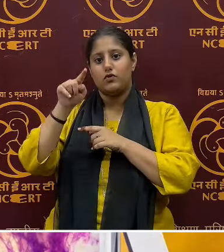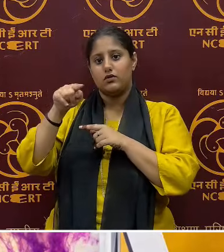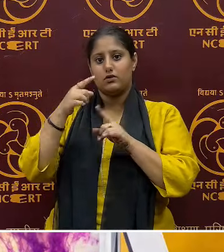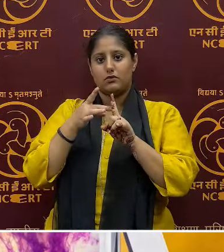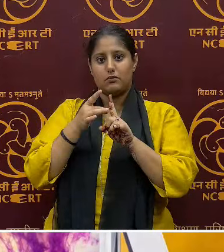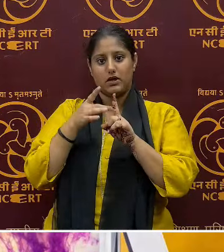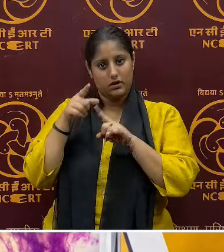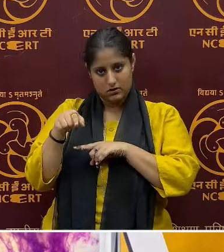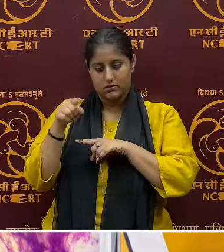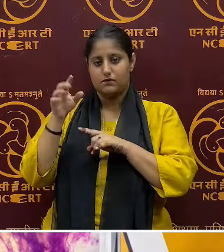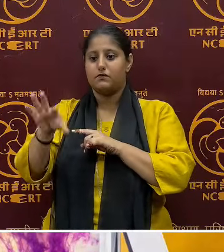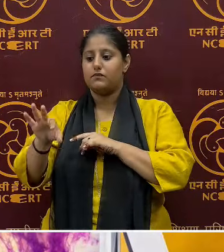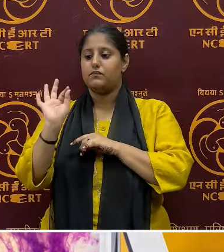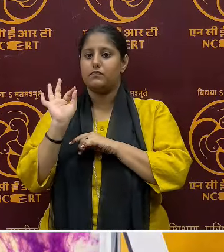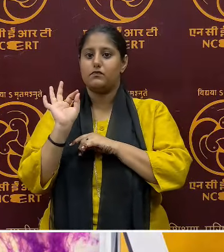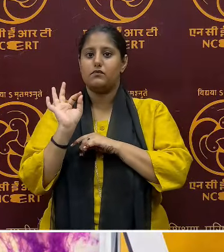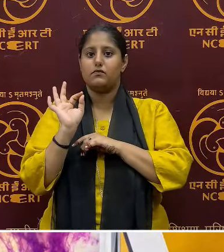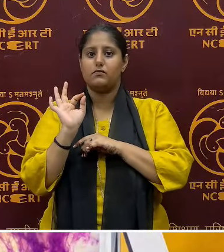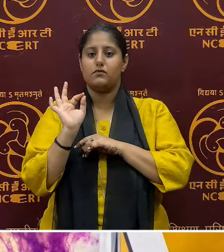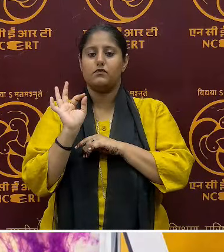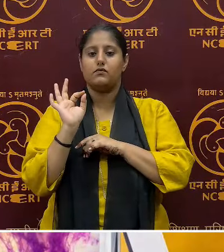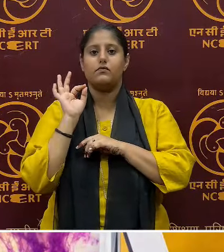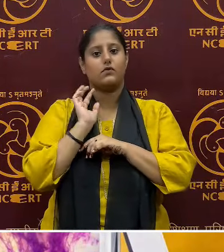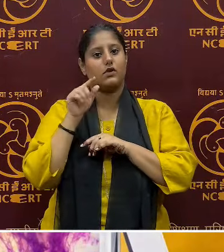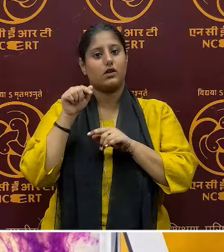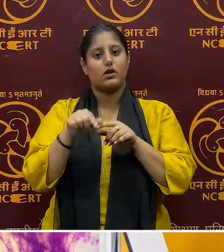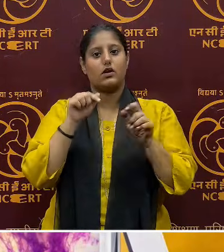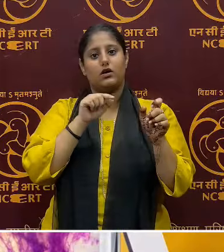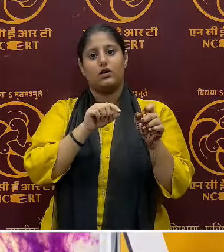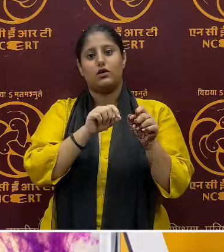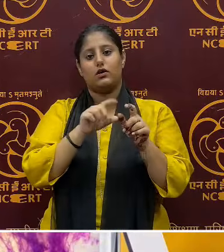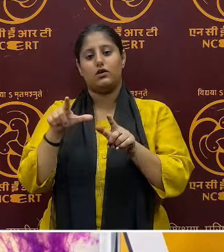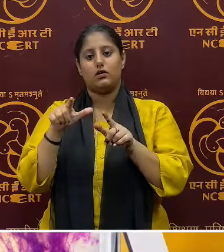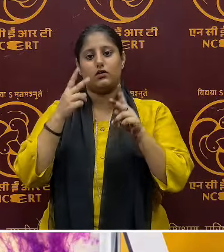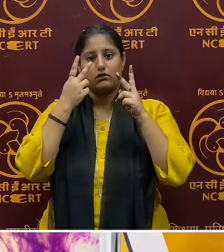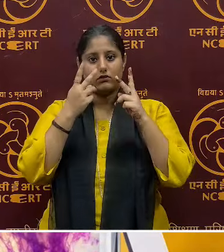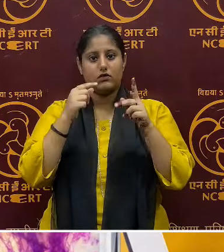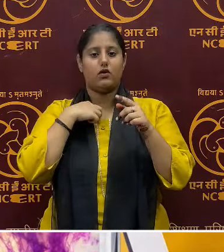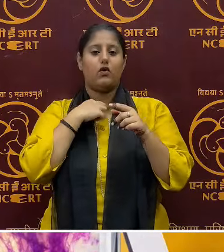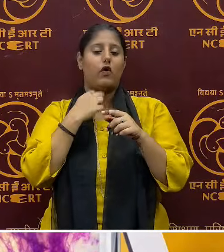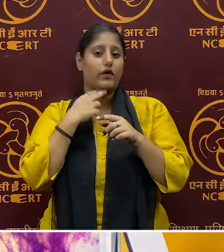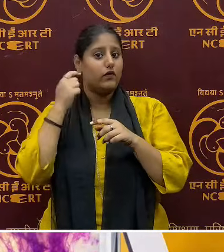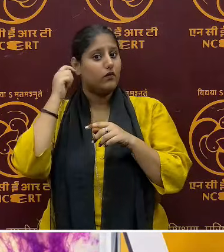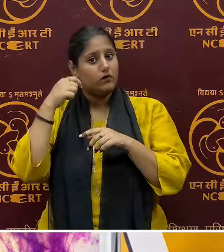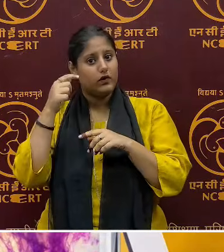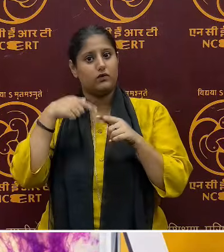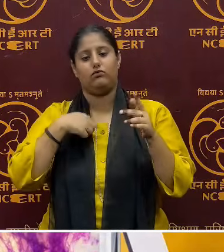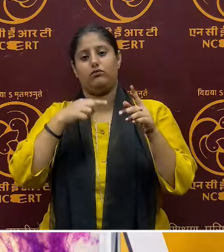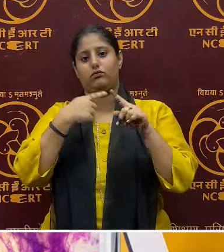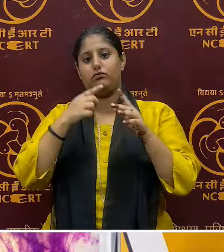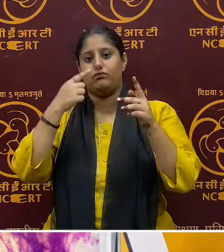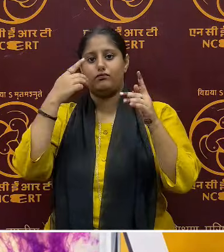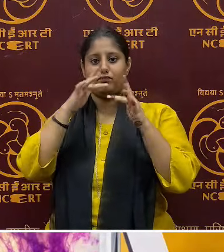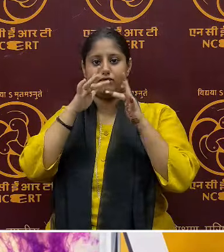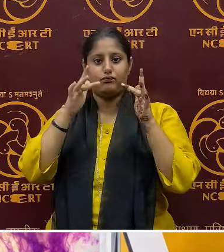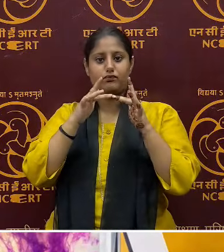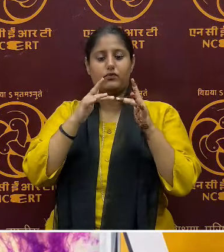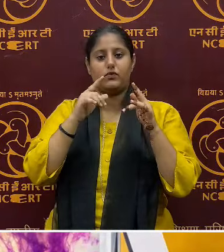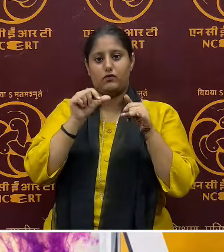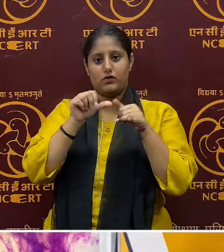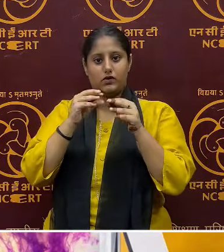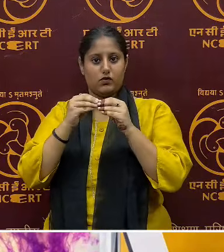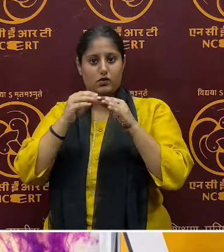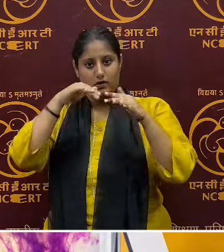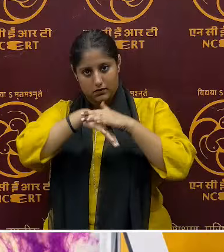and non-metals, so I'll click on this. Here you can see that e-textbook, audio content and virtual lab content. Under the virtual